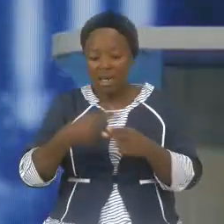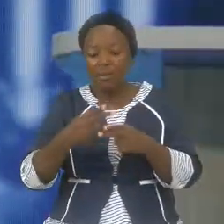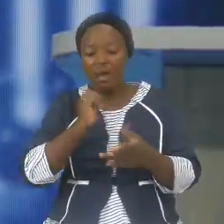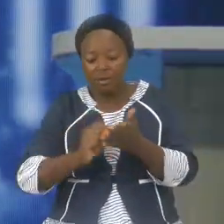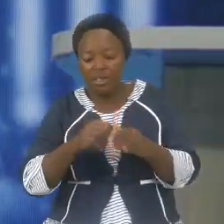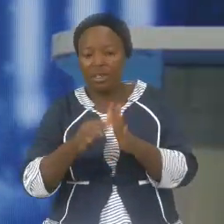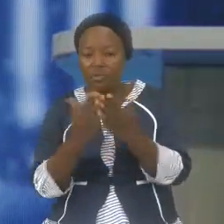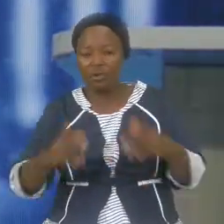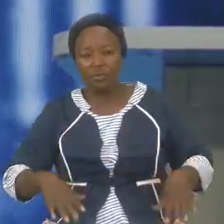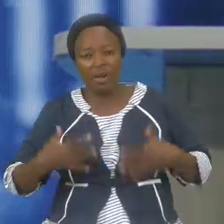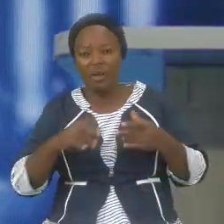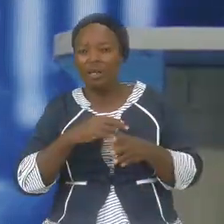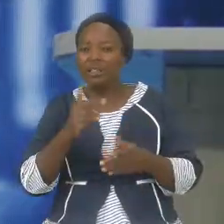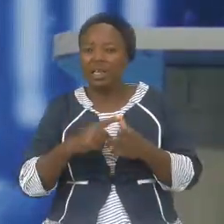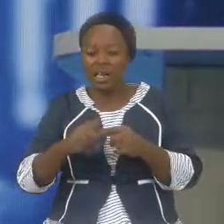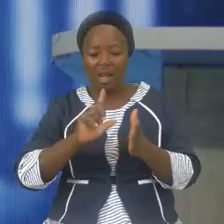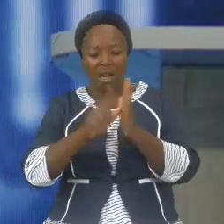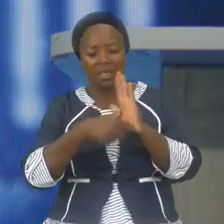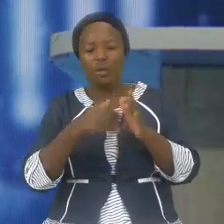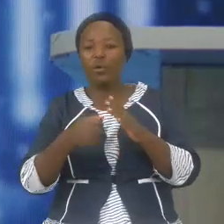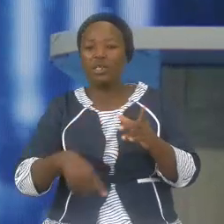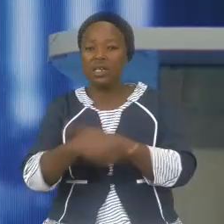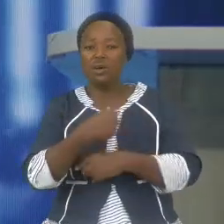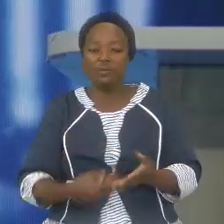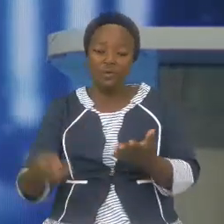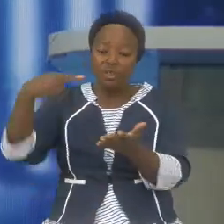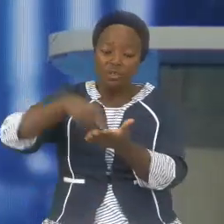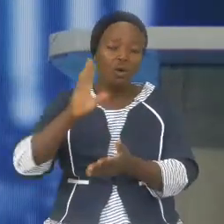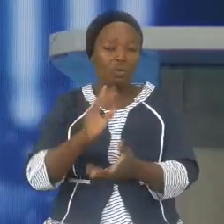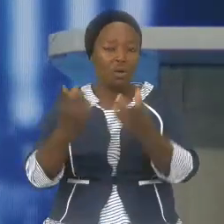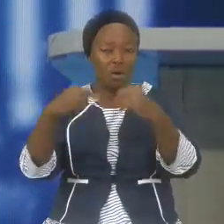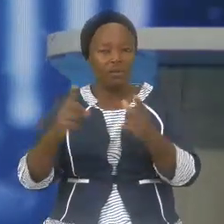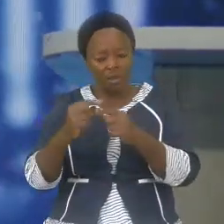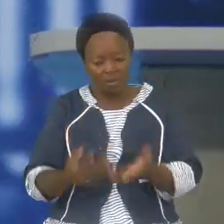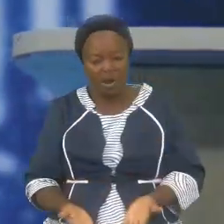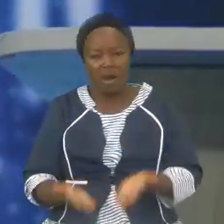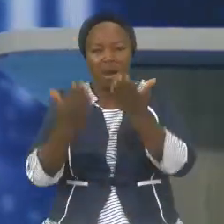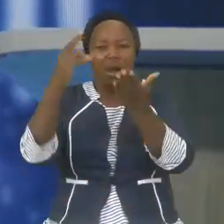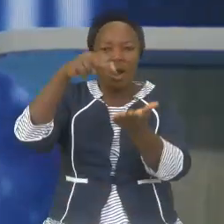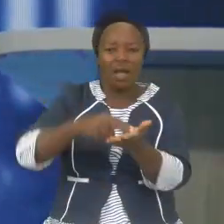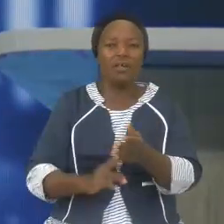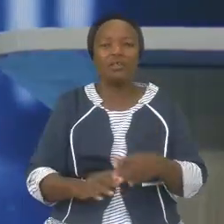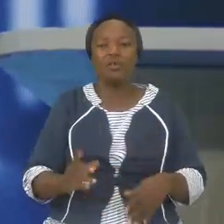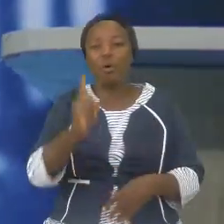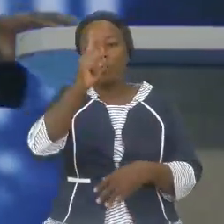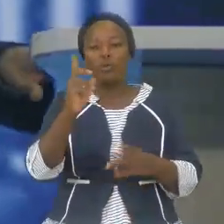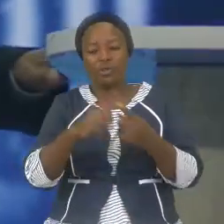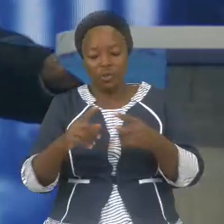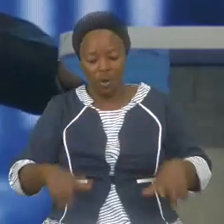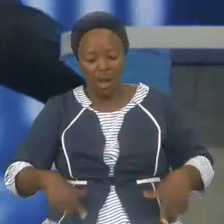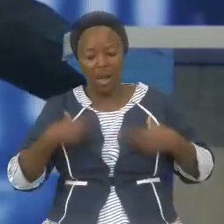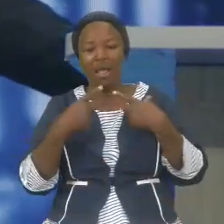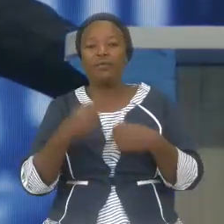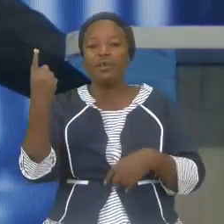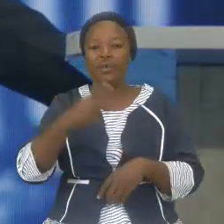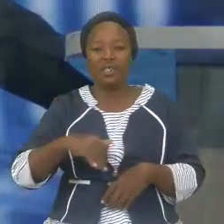when the day of resurrection will come, they will rise up unto life everlasting. But the